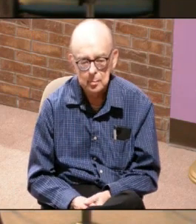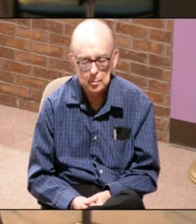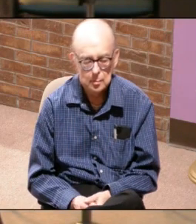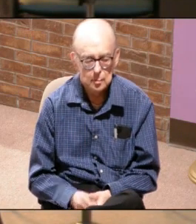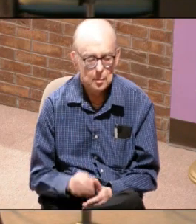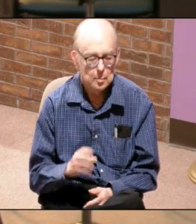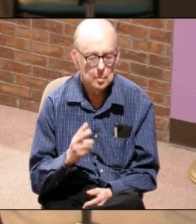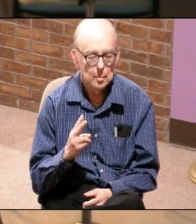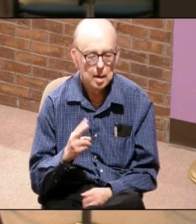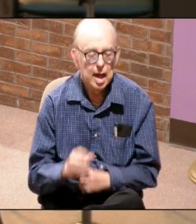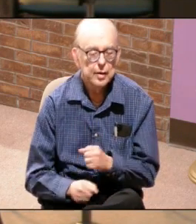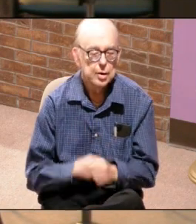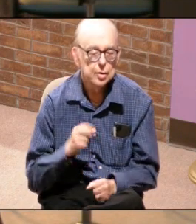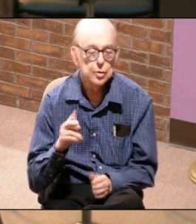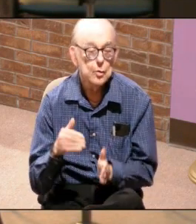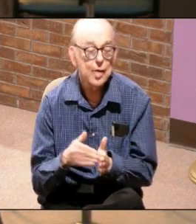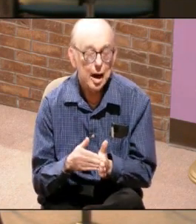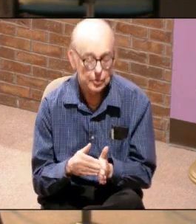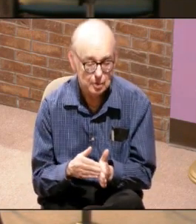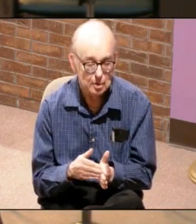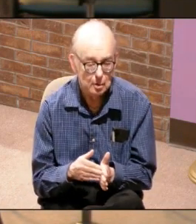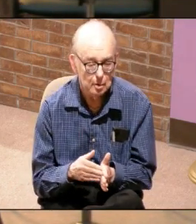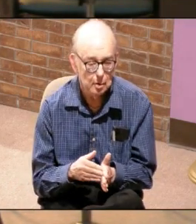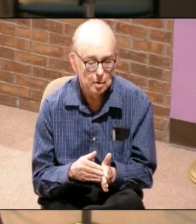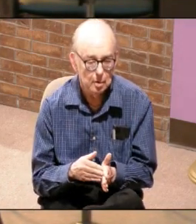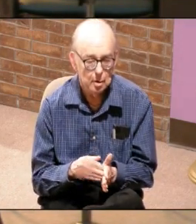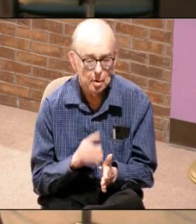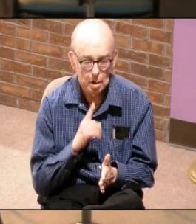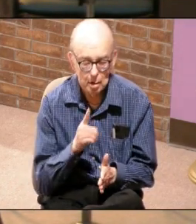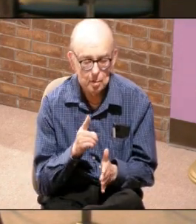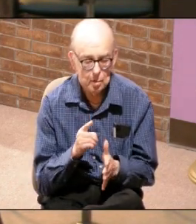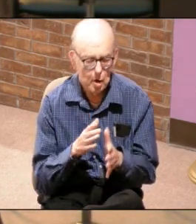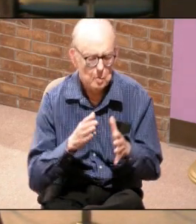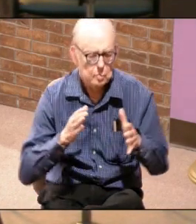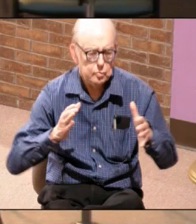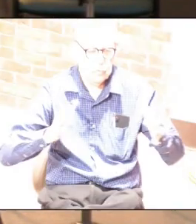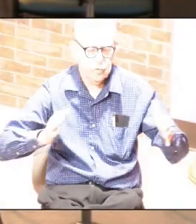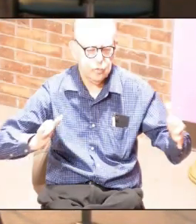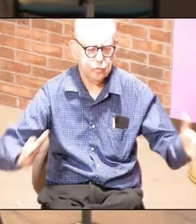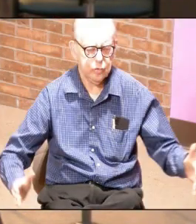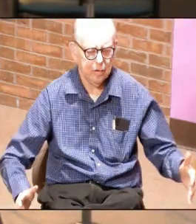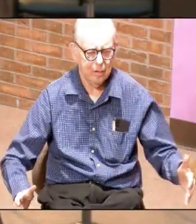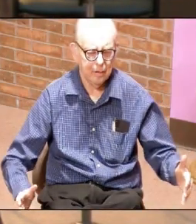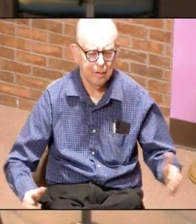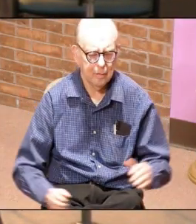In the year 2000, it was a big, huge